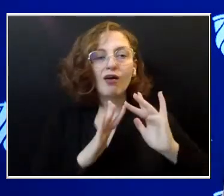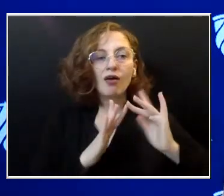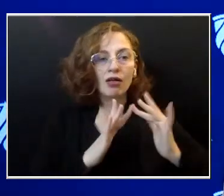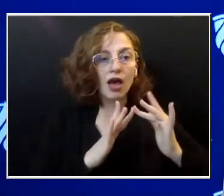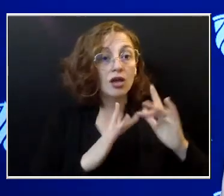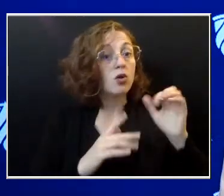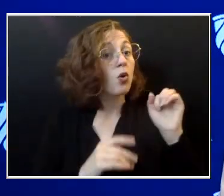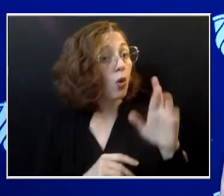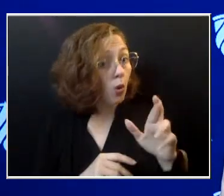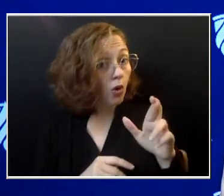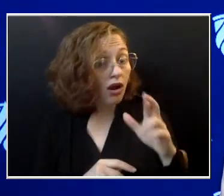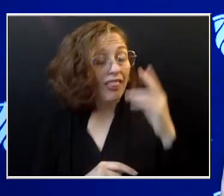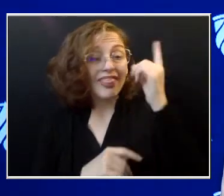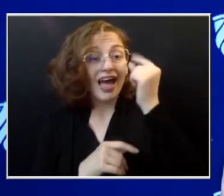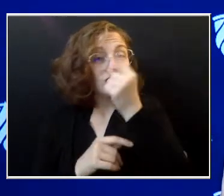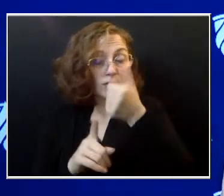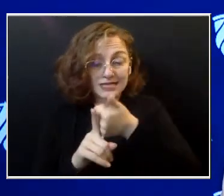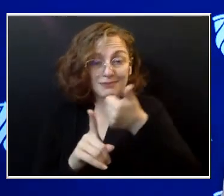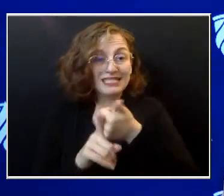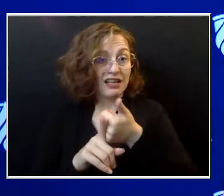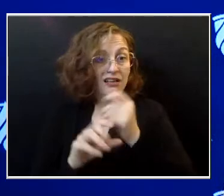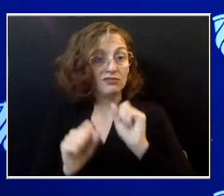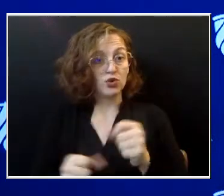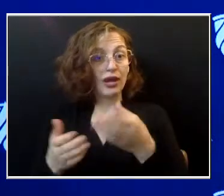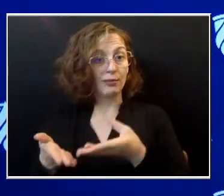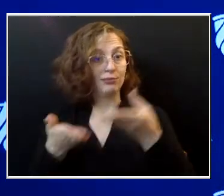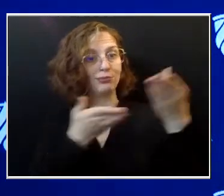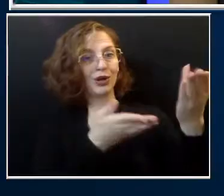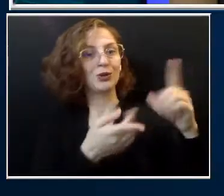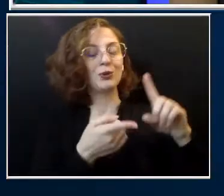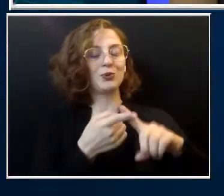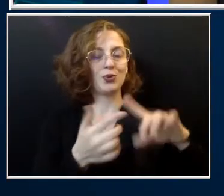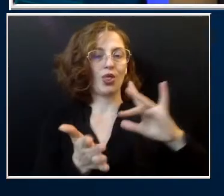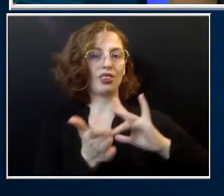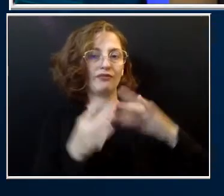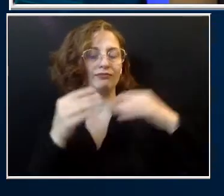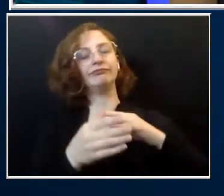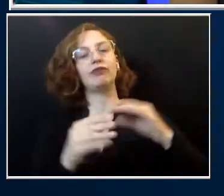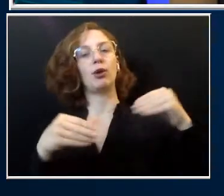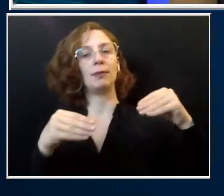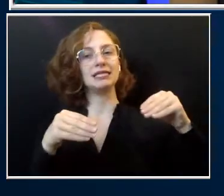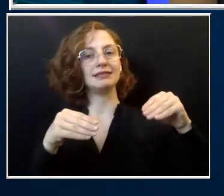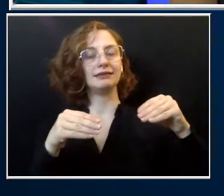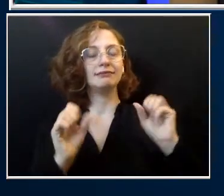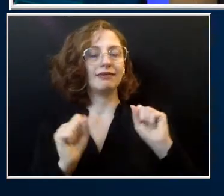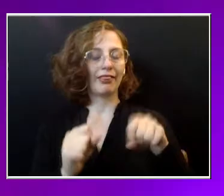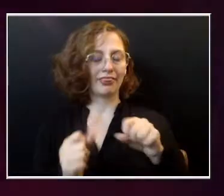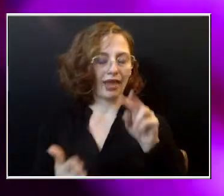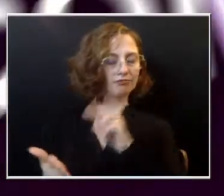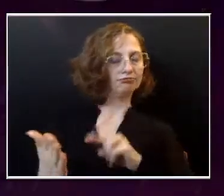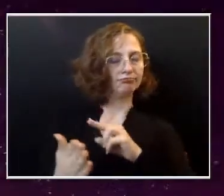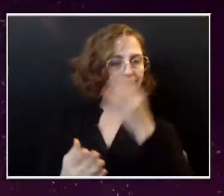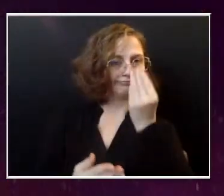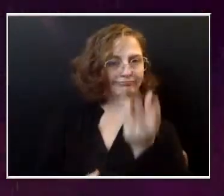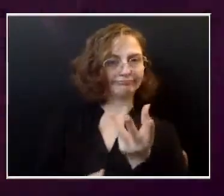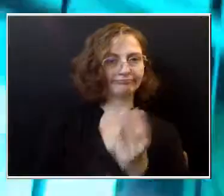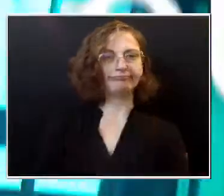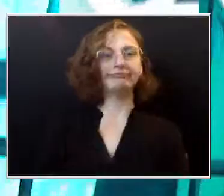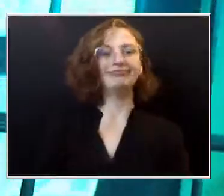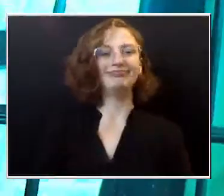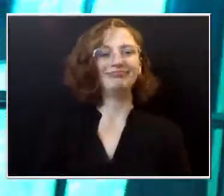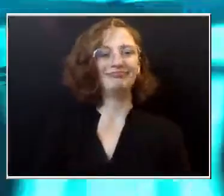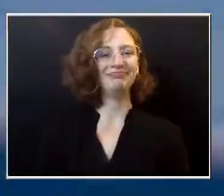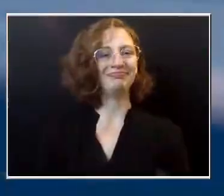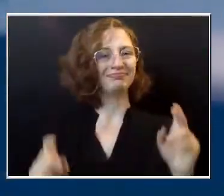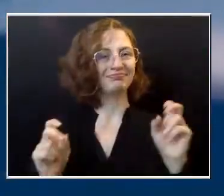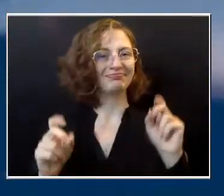local pharmacy so your pharmacist can take a look at that as well. All right, Hawk, thanks for that info. Yeah. Appreciate it. All right, let's get to some questions from our viewers